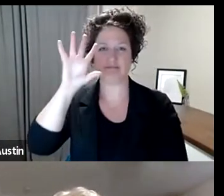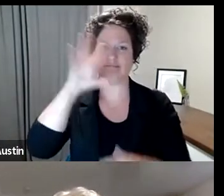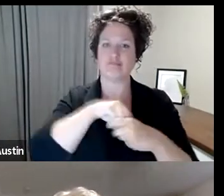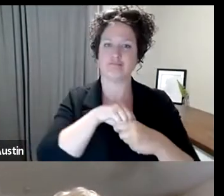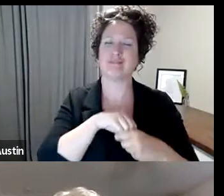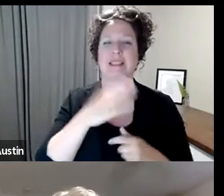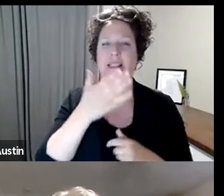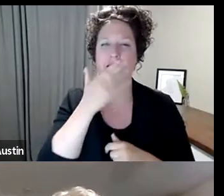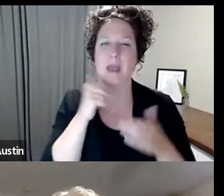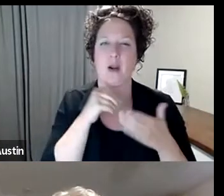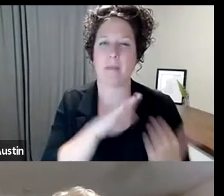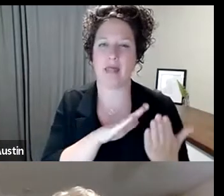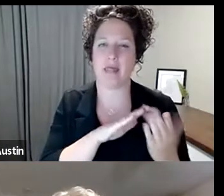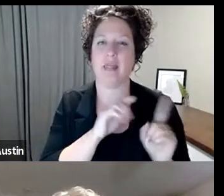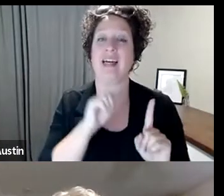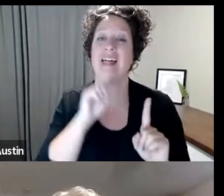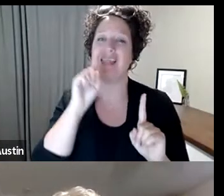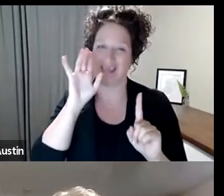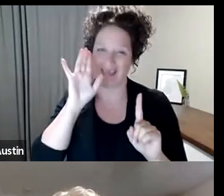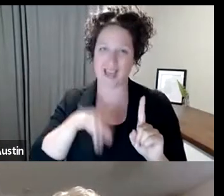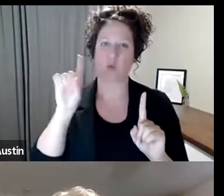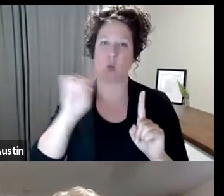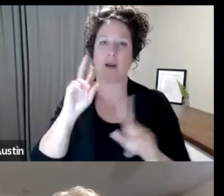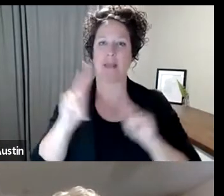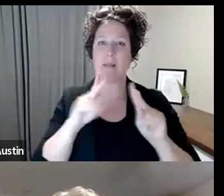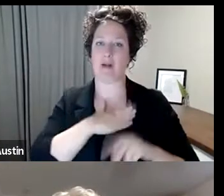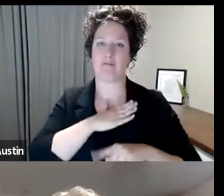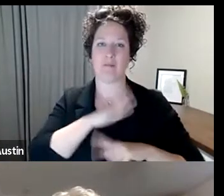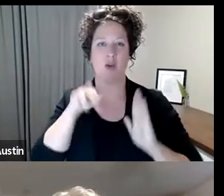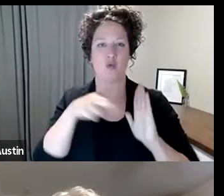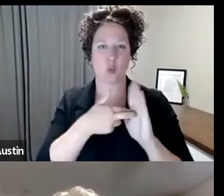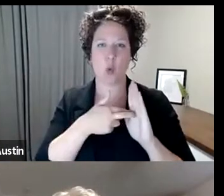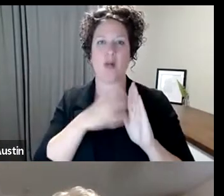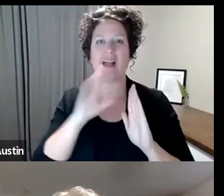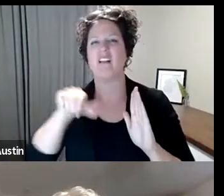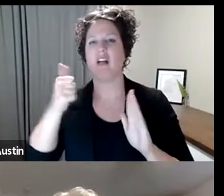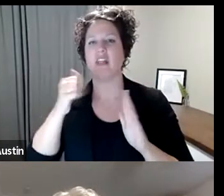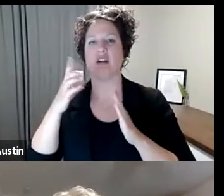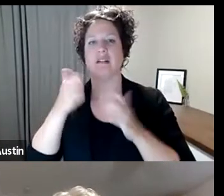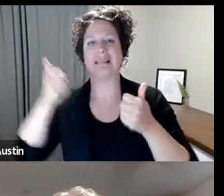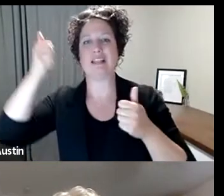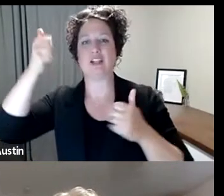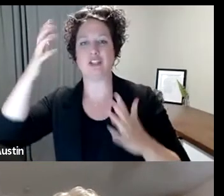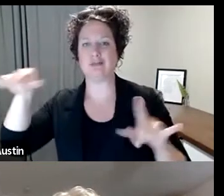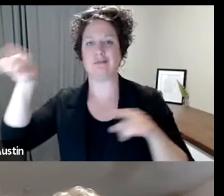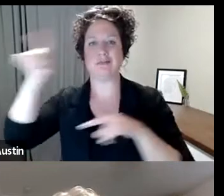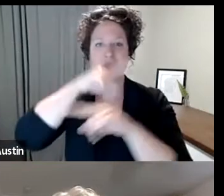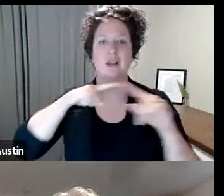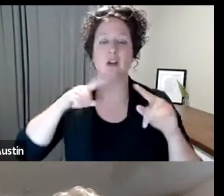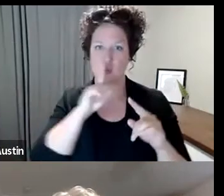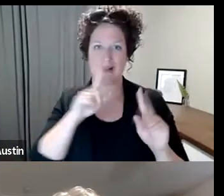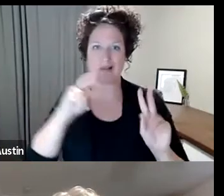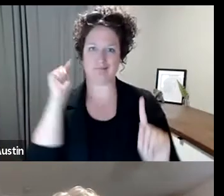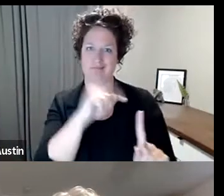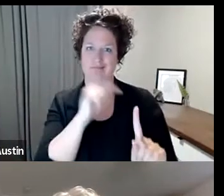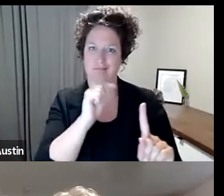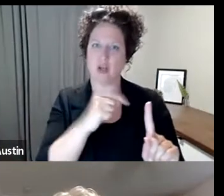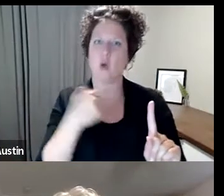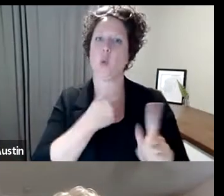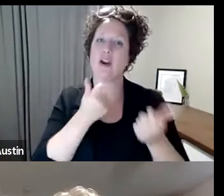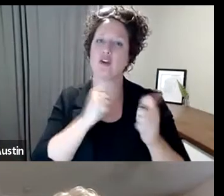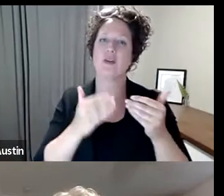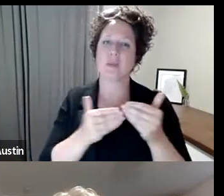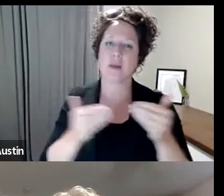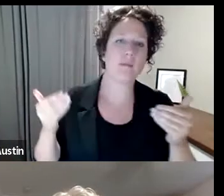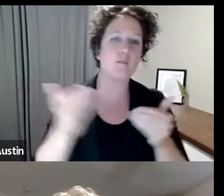And that's really where people in my kind of role, leadership positions in companies, really take a point of being